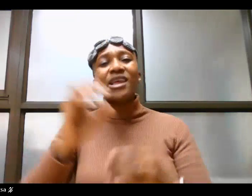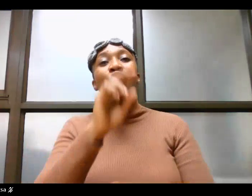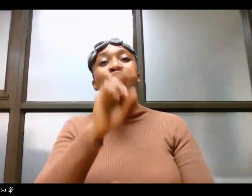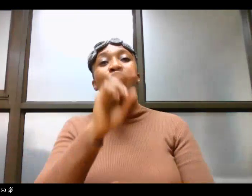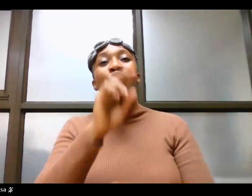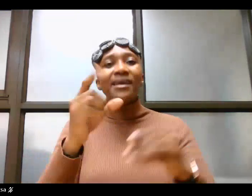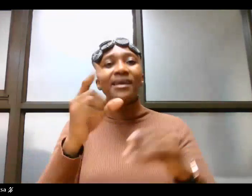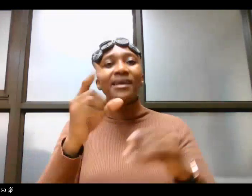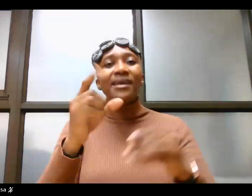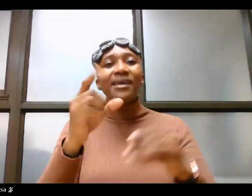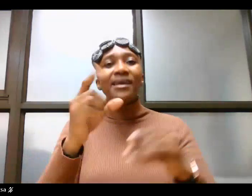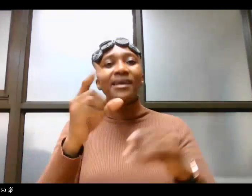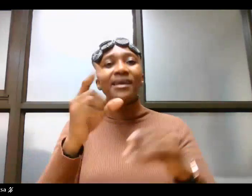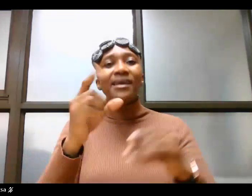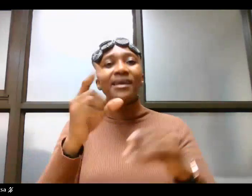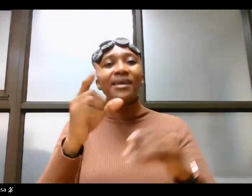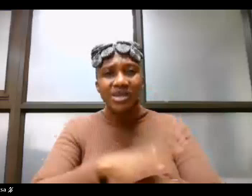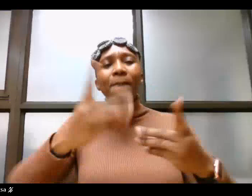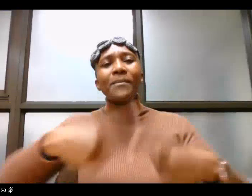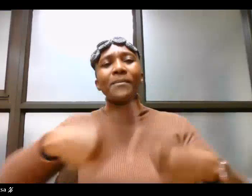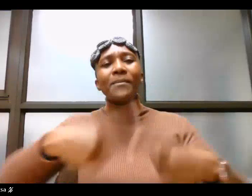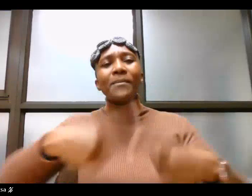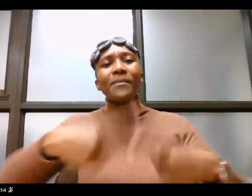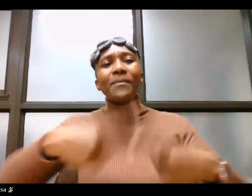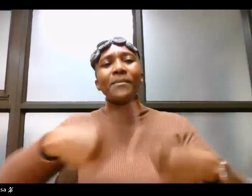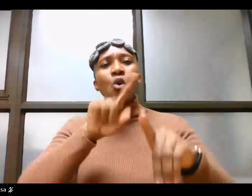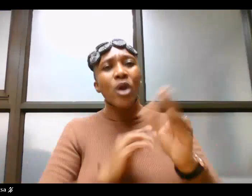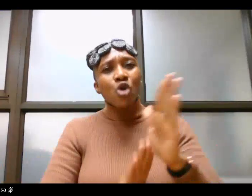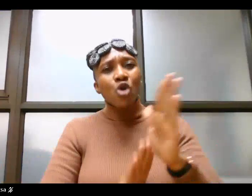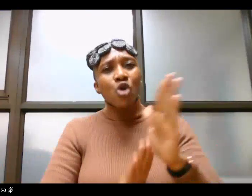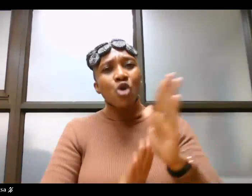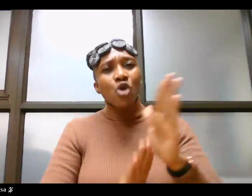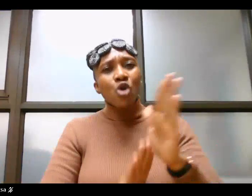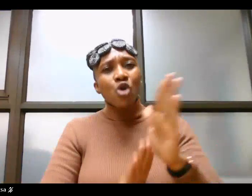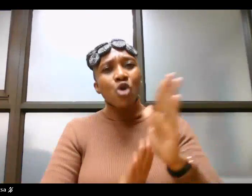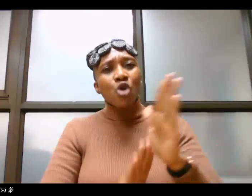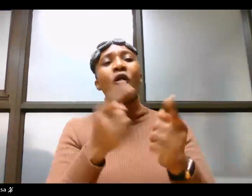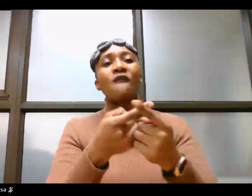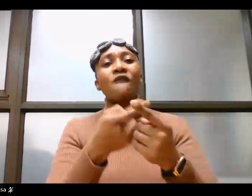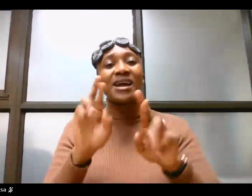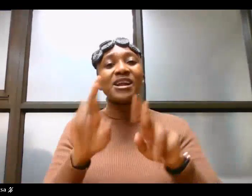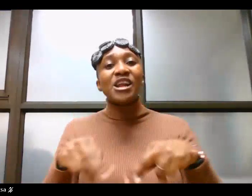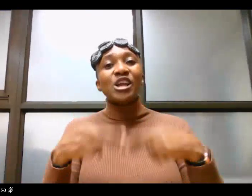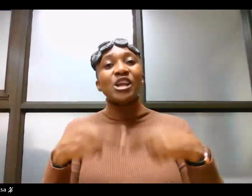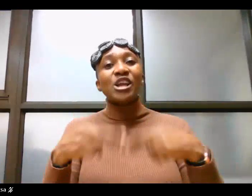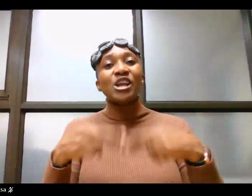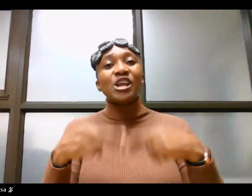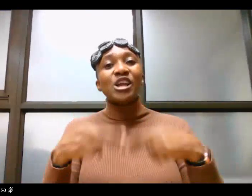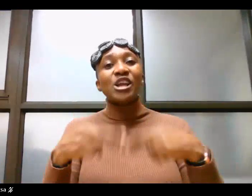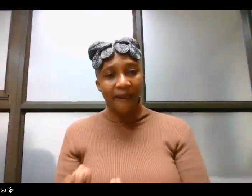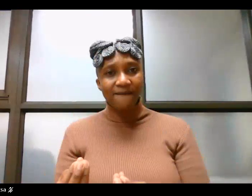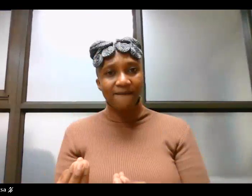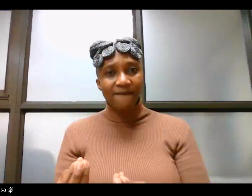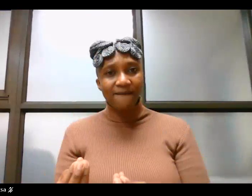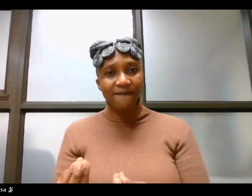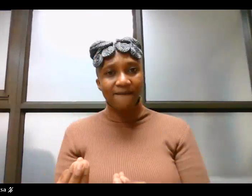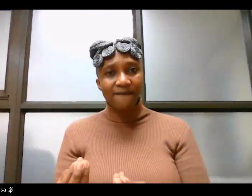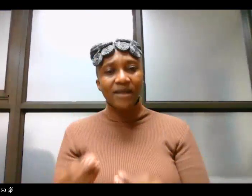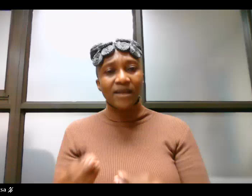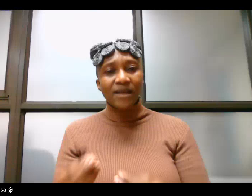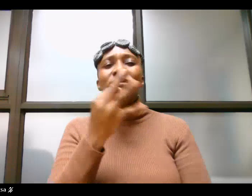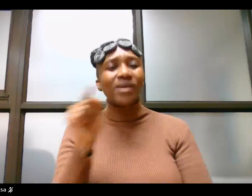giving us an opportunity to actually draw from the resources that we have and to say, look, this